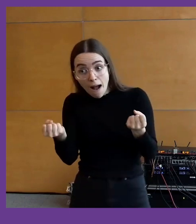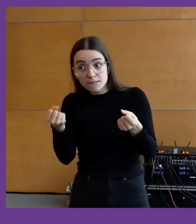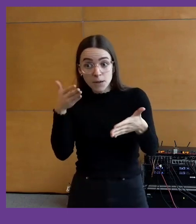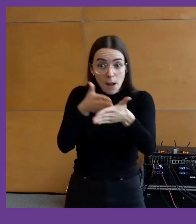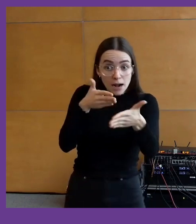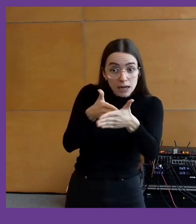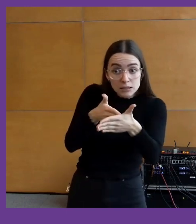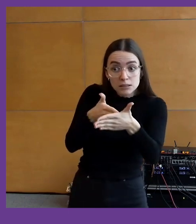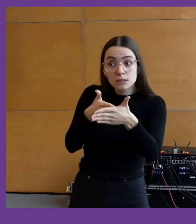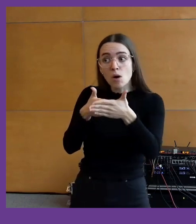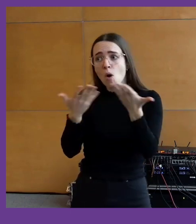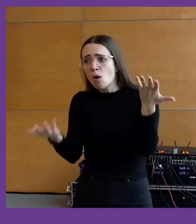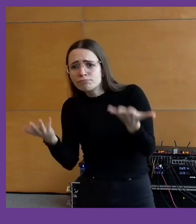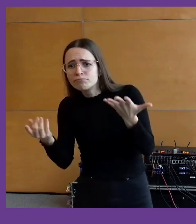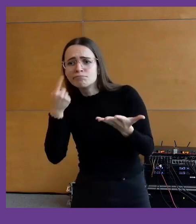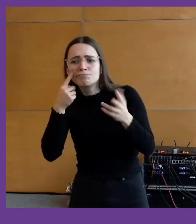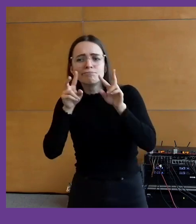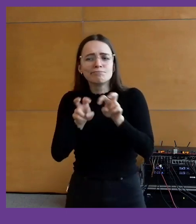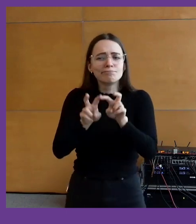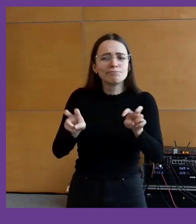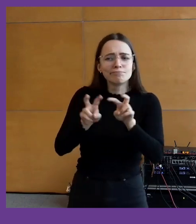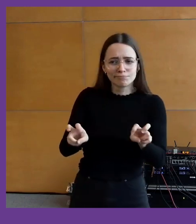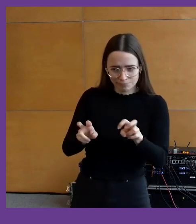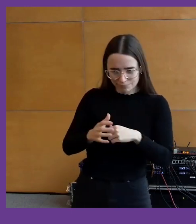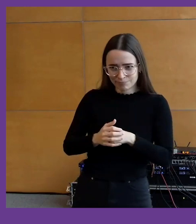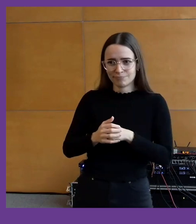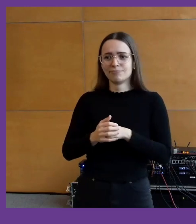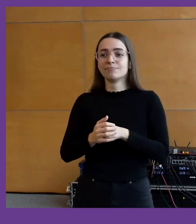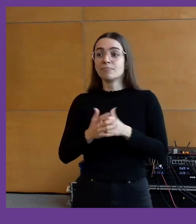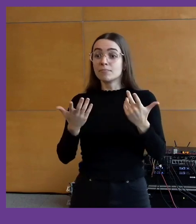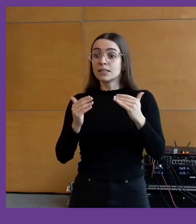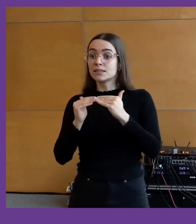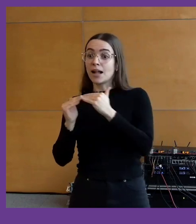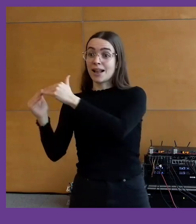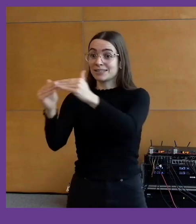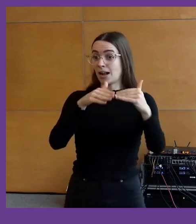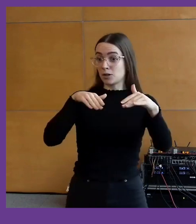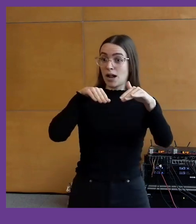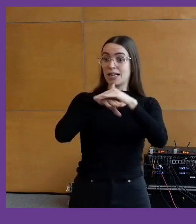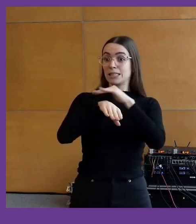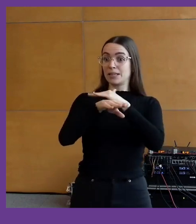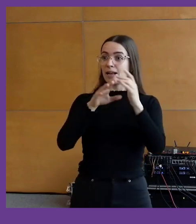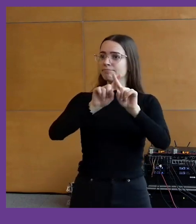standard, that encompasses the whole value chain, that would give a response to so many players in the